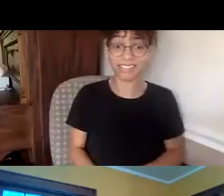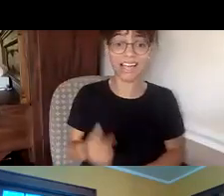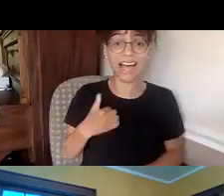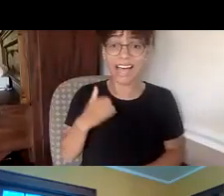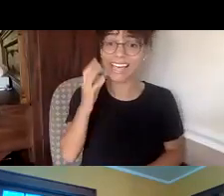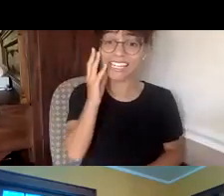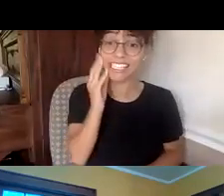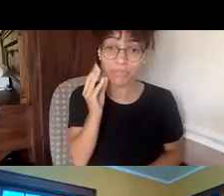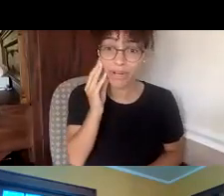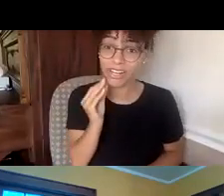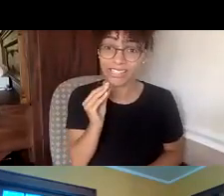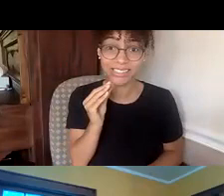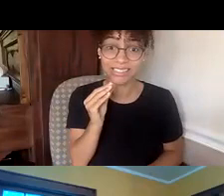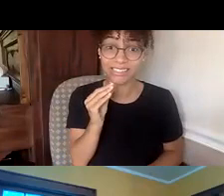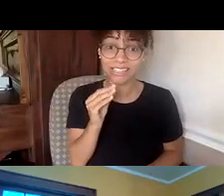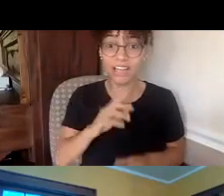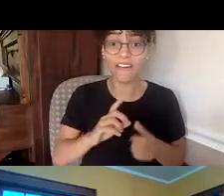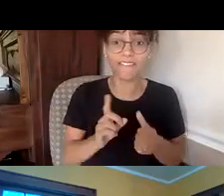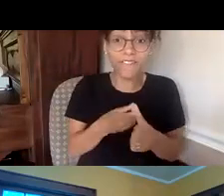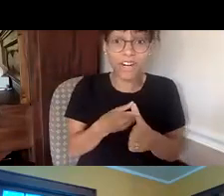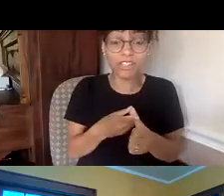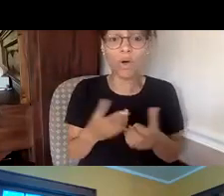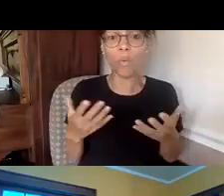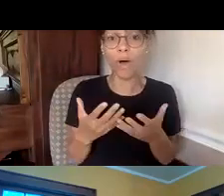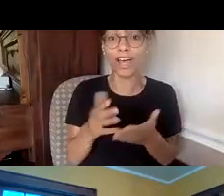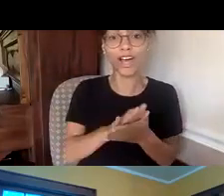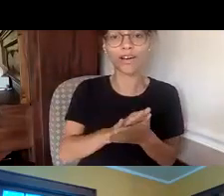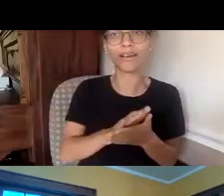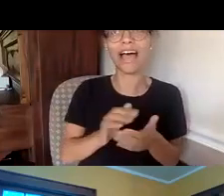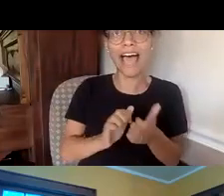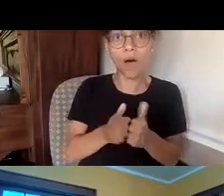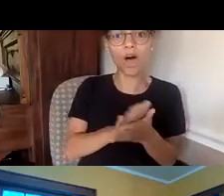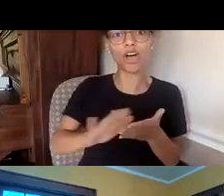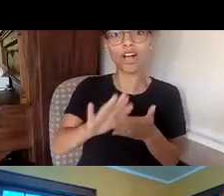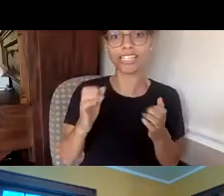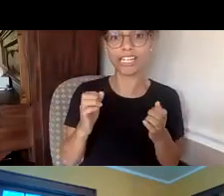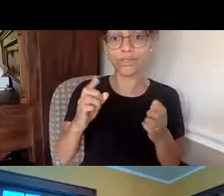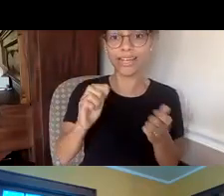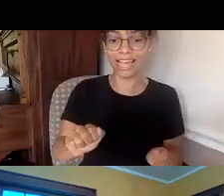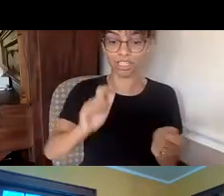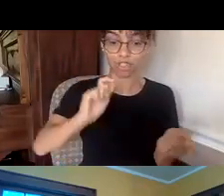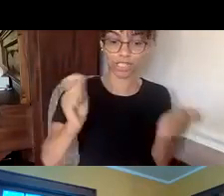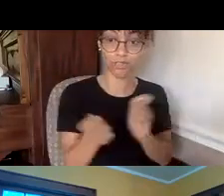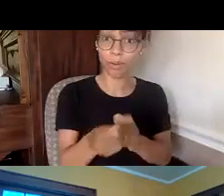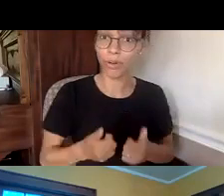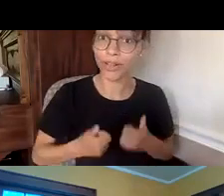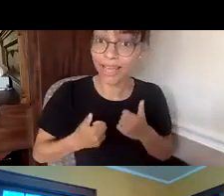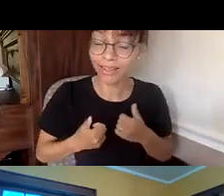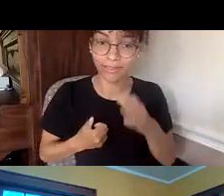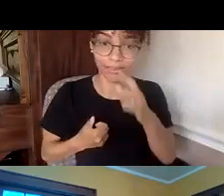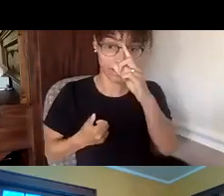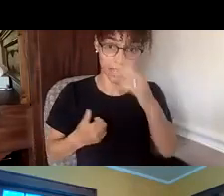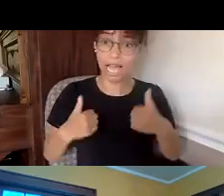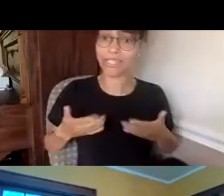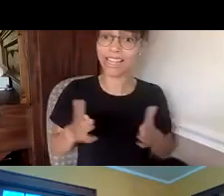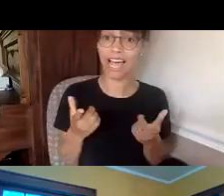experienced firsthand what how a college education can really transform your life. I got to do things in